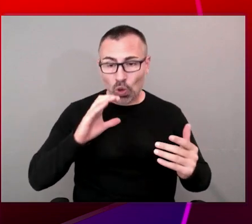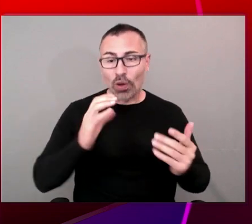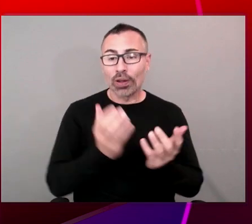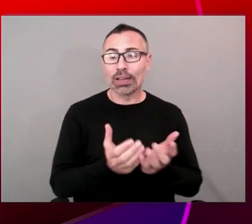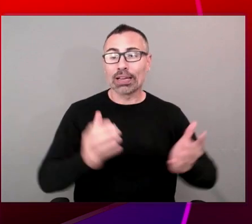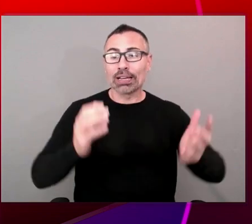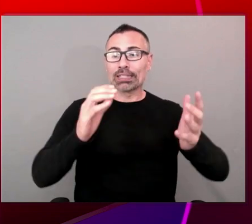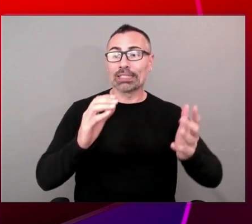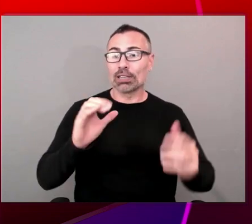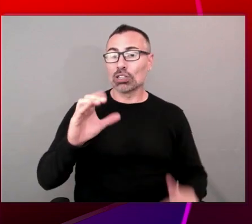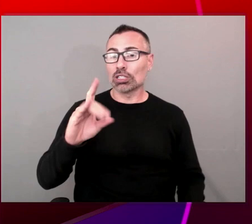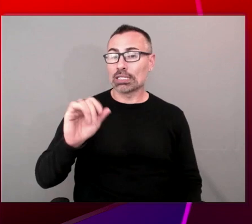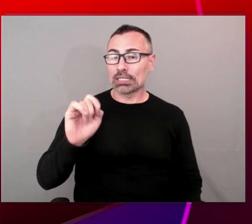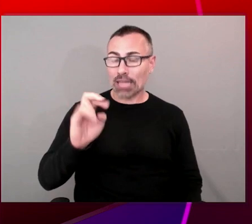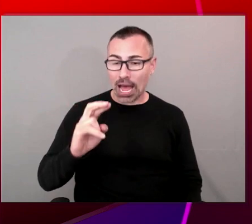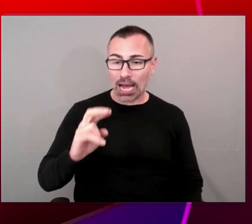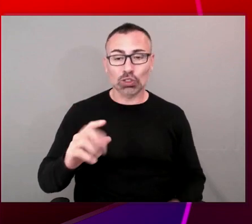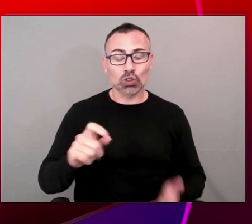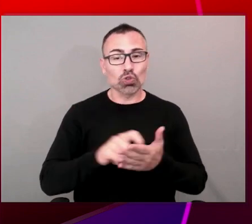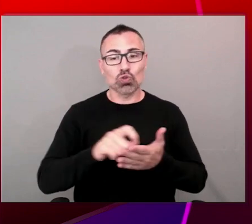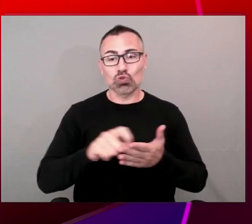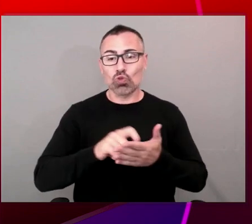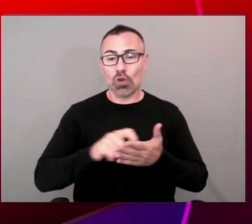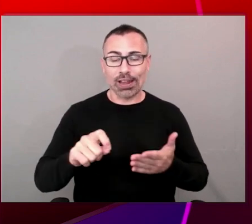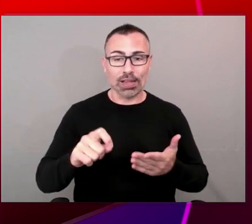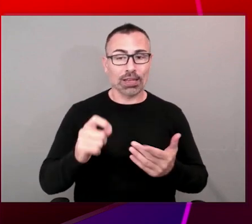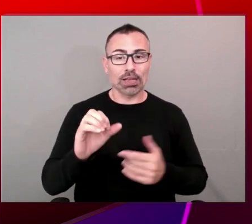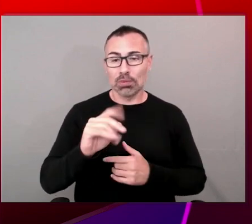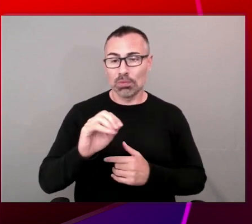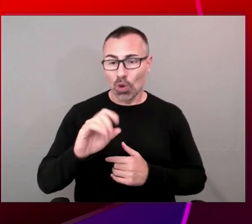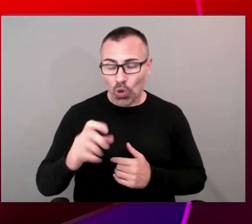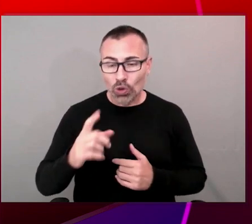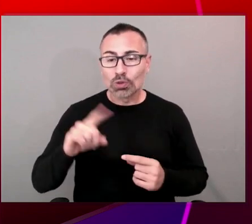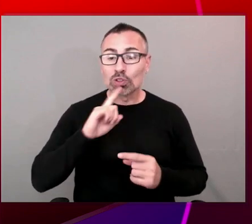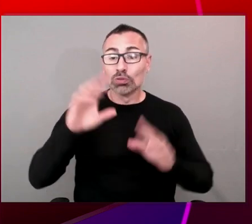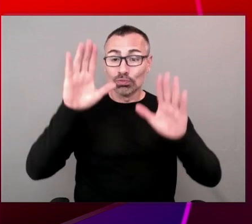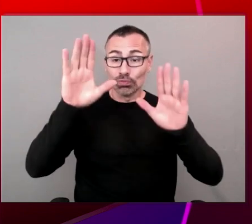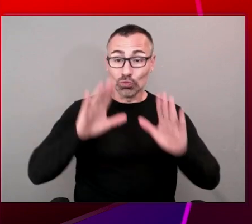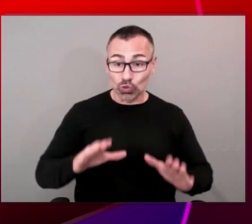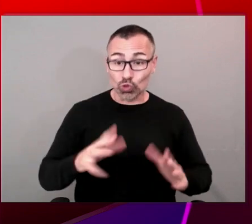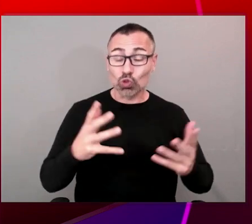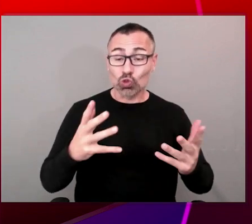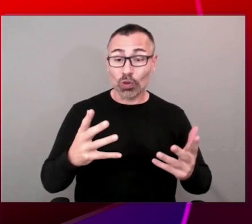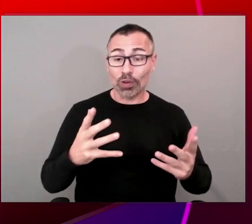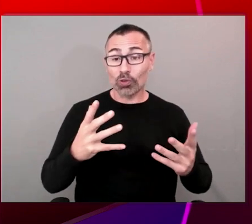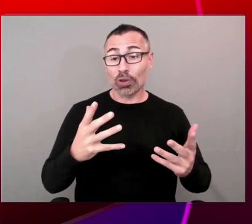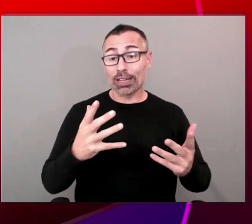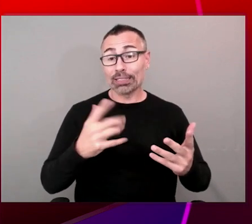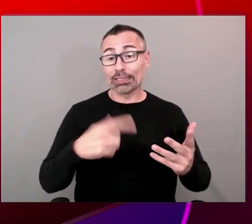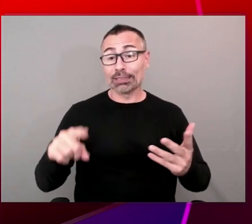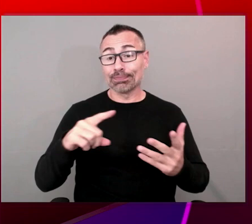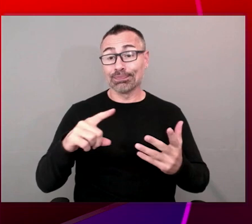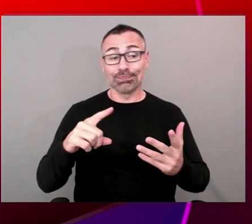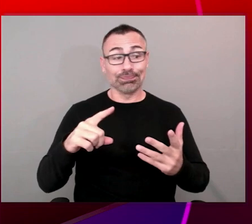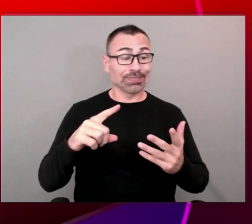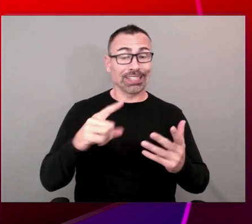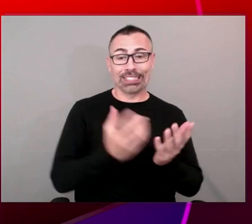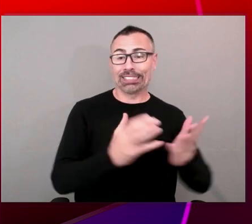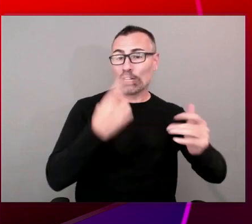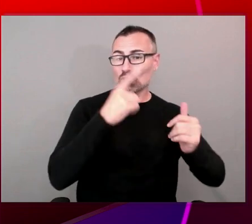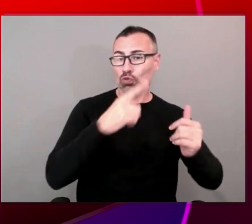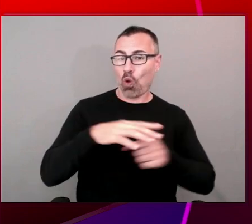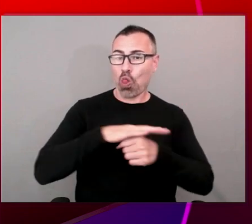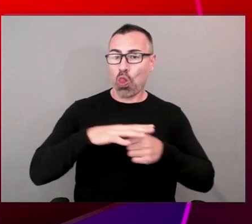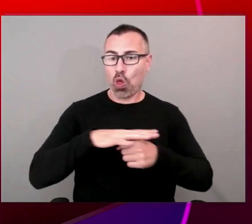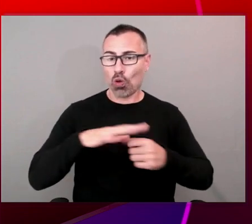Those are all really great utilities to build local development environments. And then the challenge becomes, how do I take that and progress that